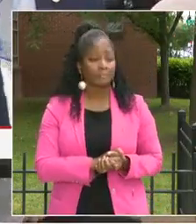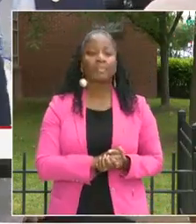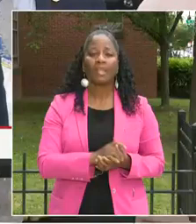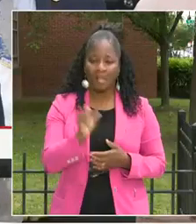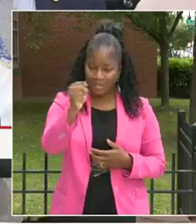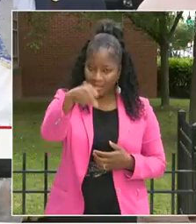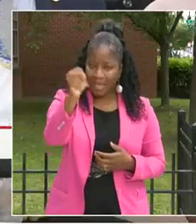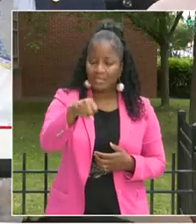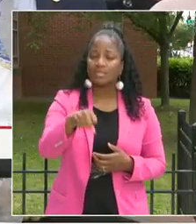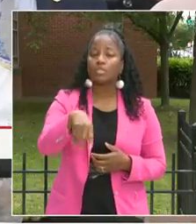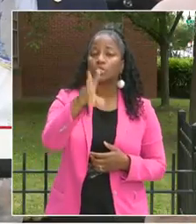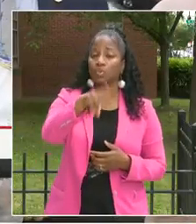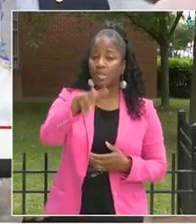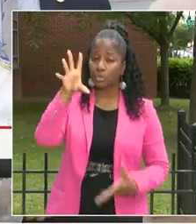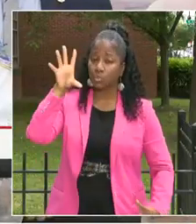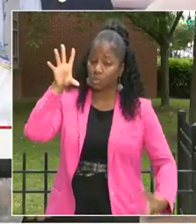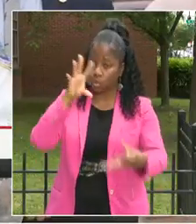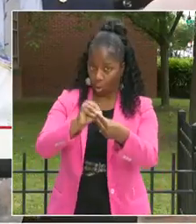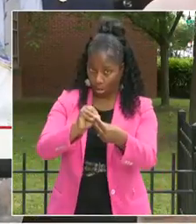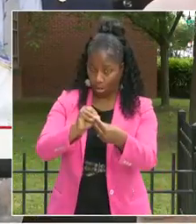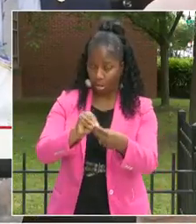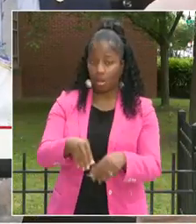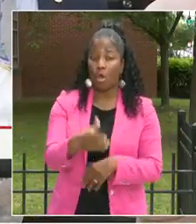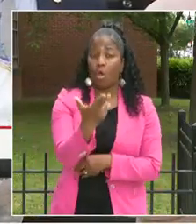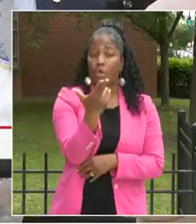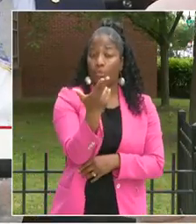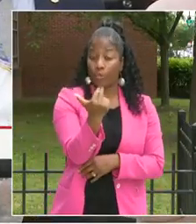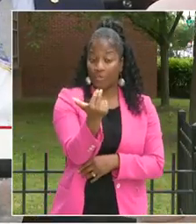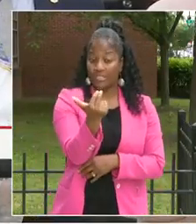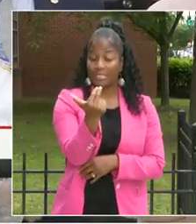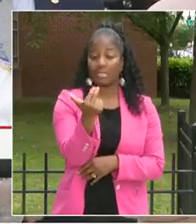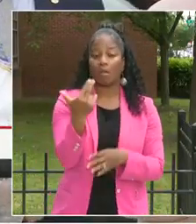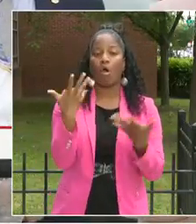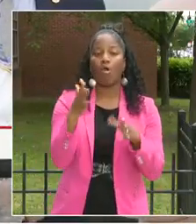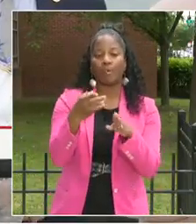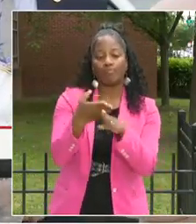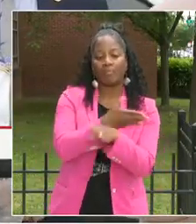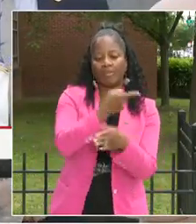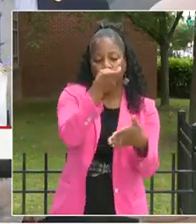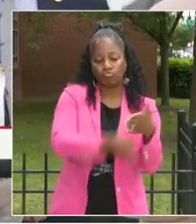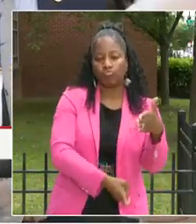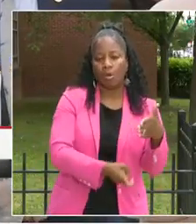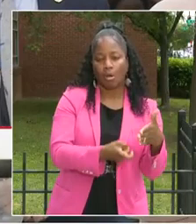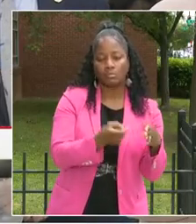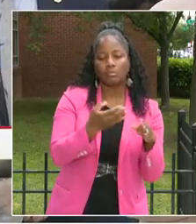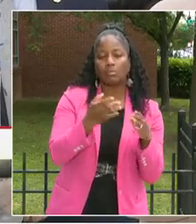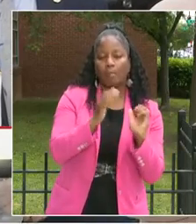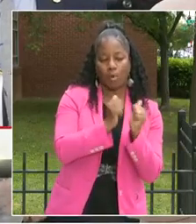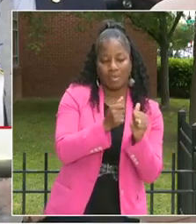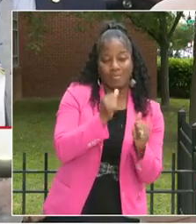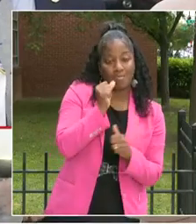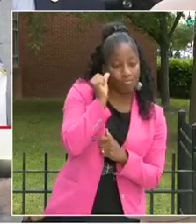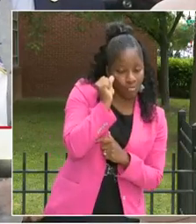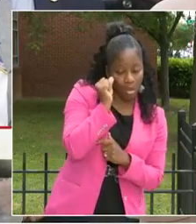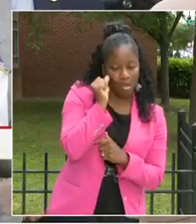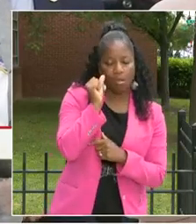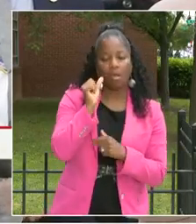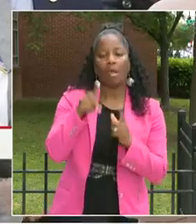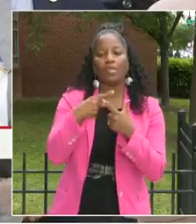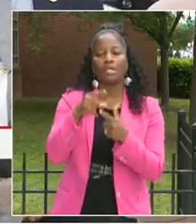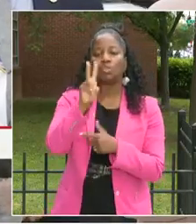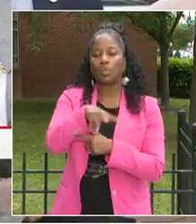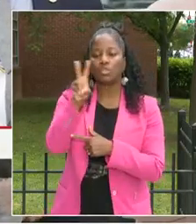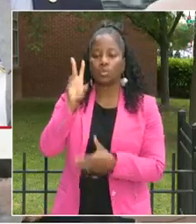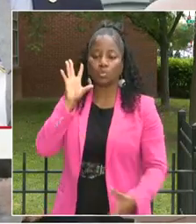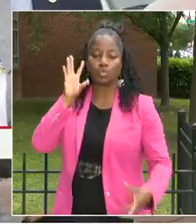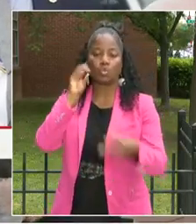Yes, sir. So 22 total. 13 were previously indicted prior to yesterday. 22 was the total as a result